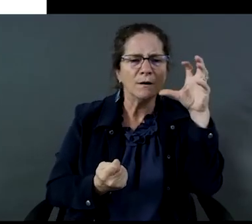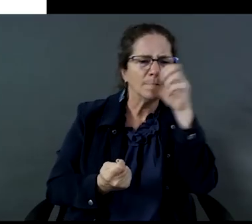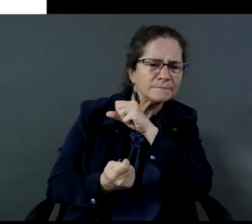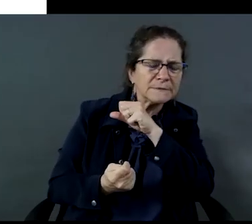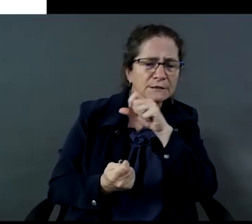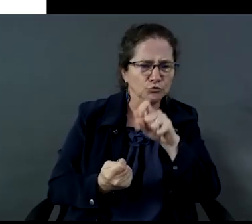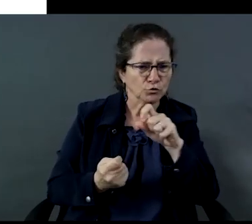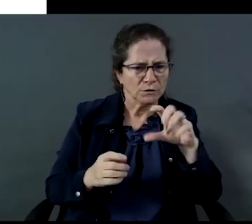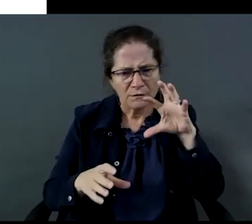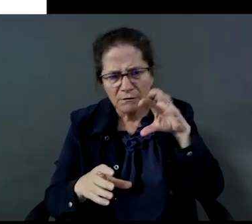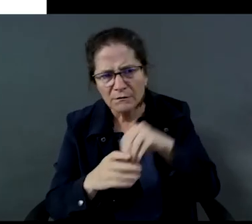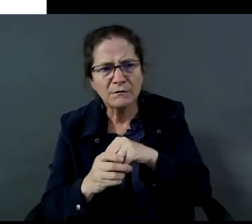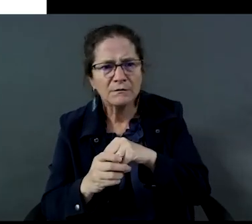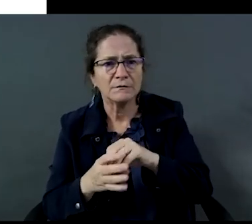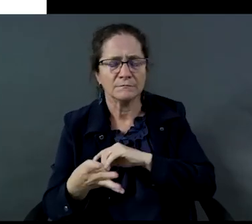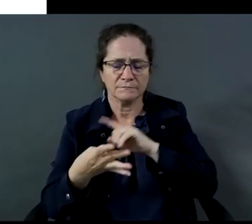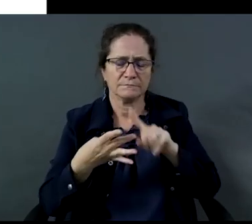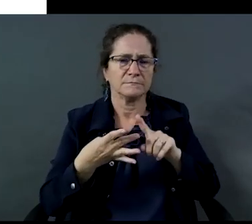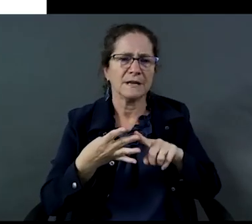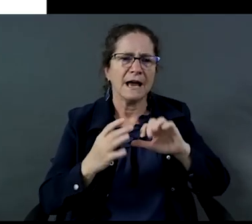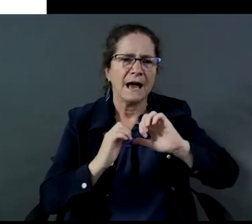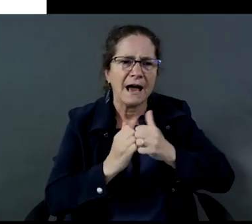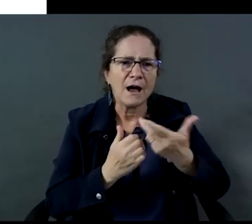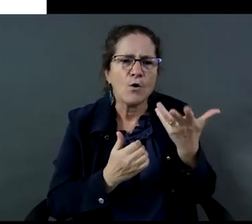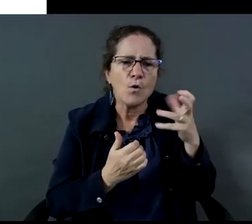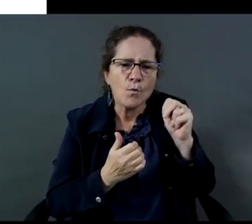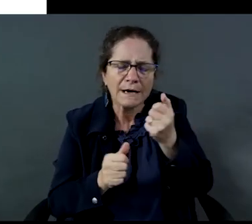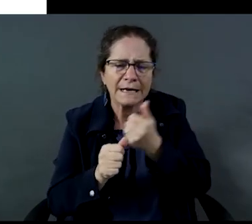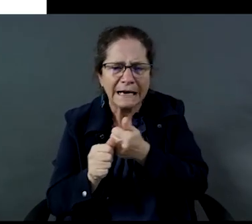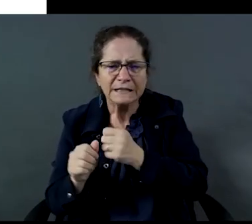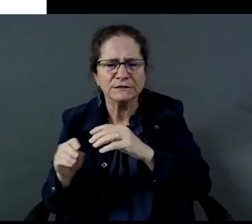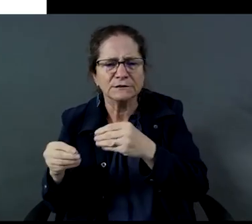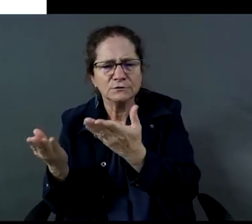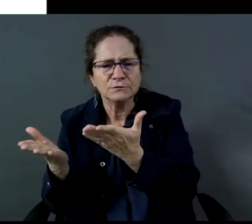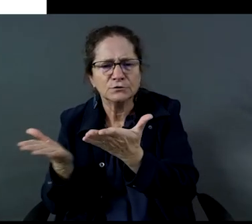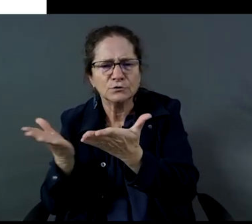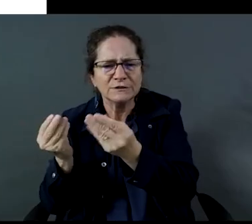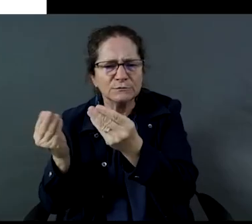table? How and when will each service provider support the team and the child?